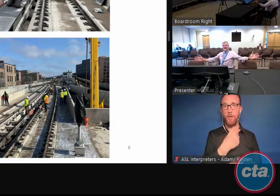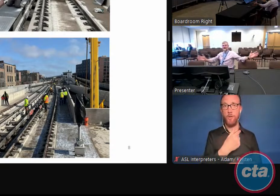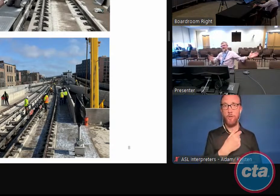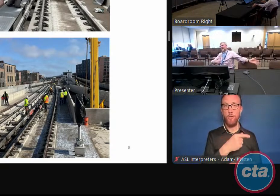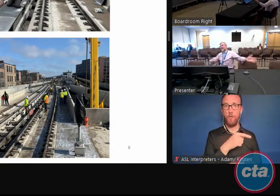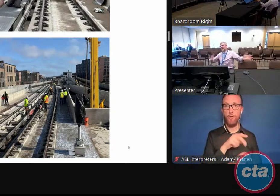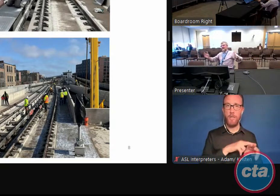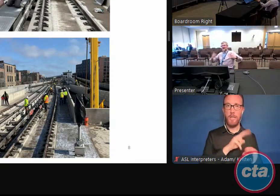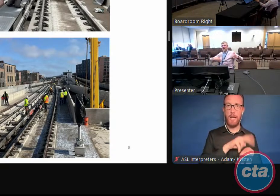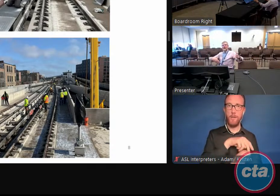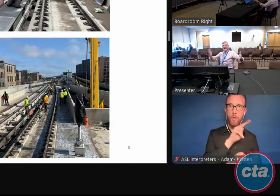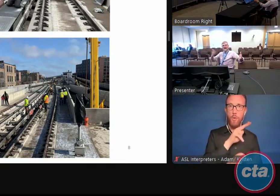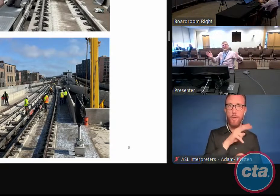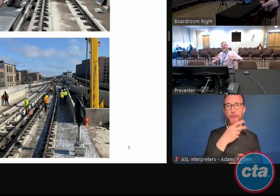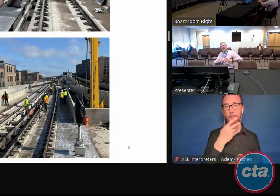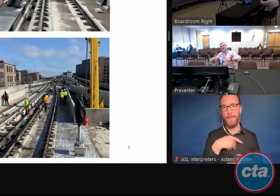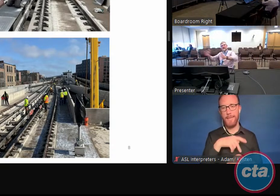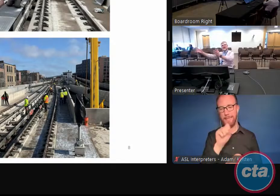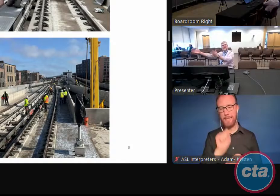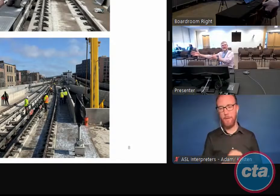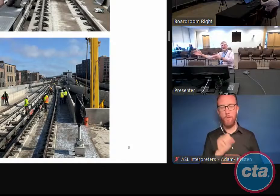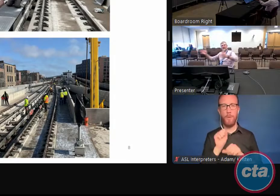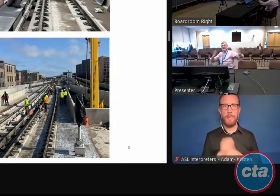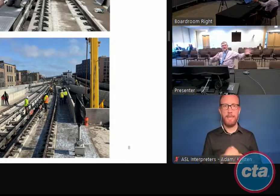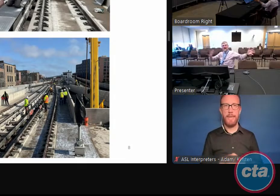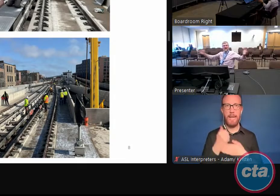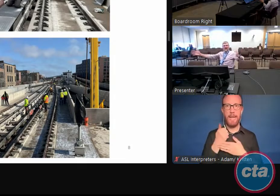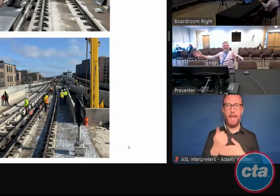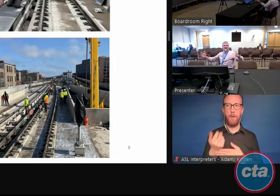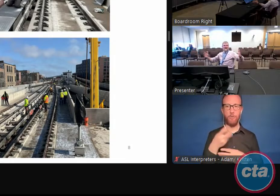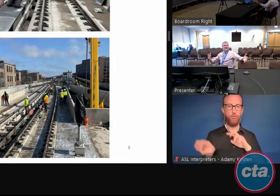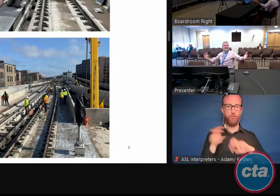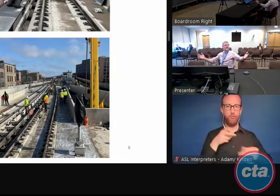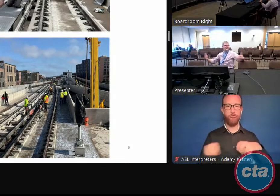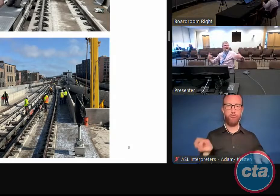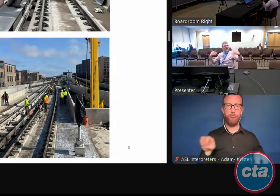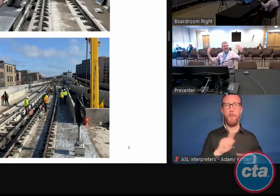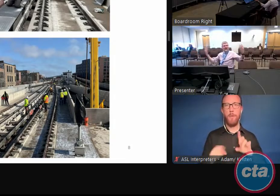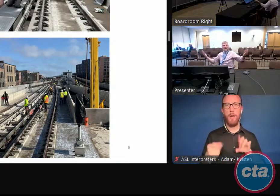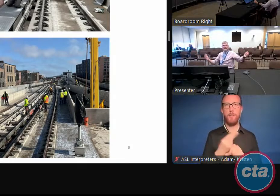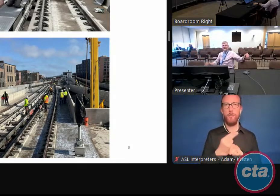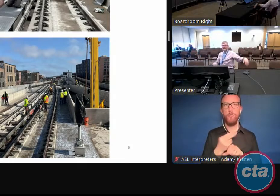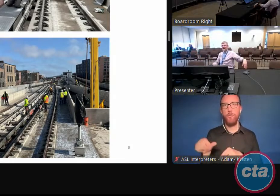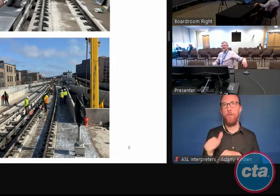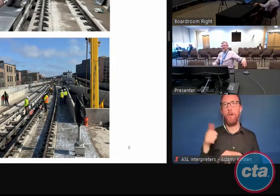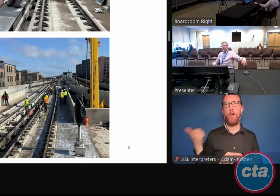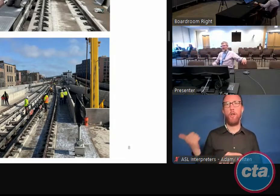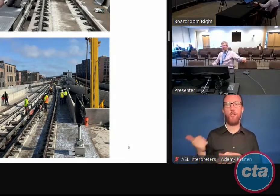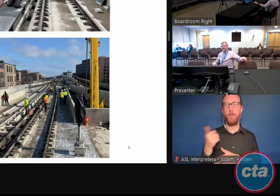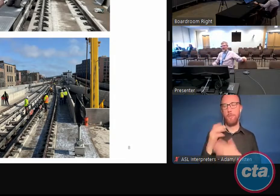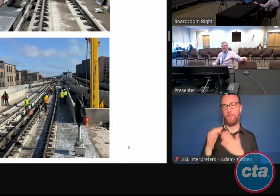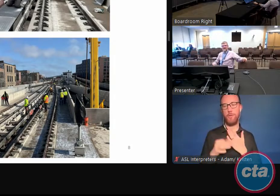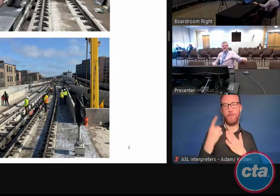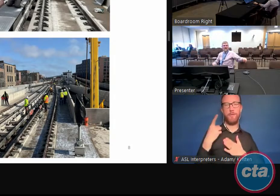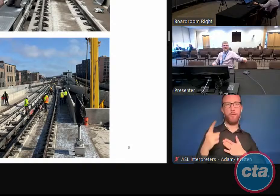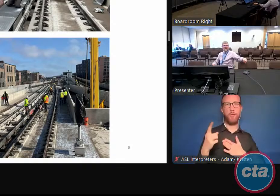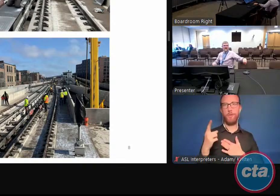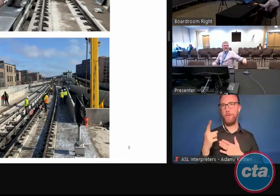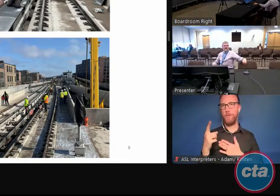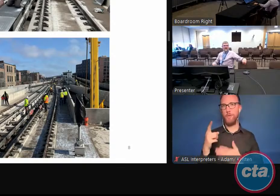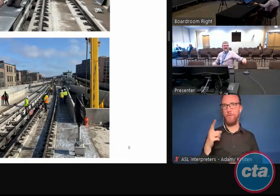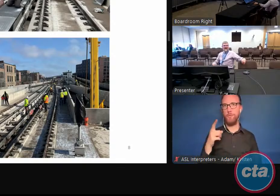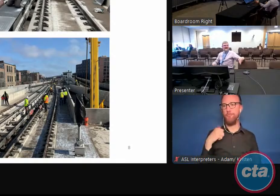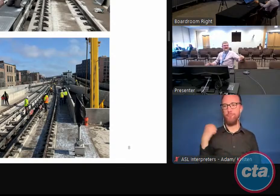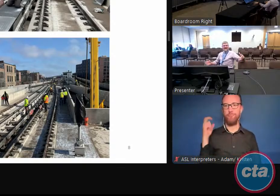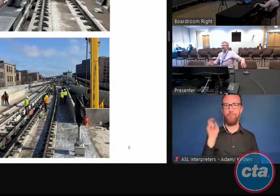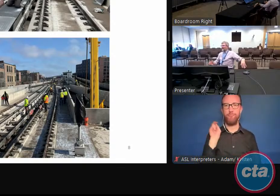were able to shuttle locally, but we were able to push people to other alternative travel to help them find the alternative routes. And so,